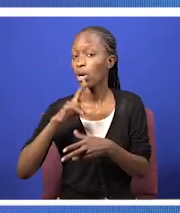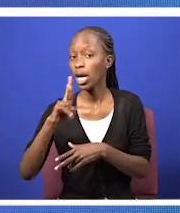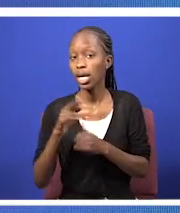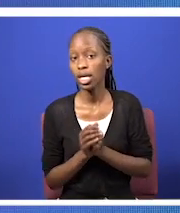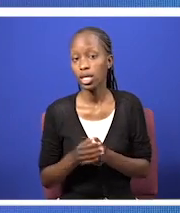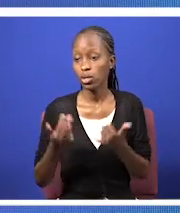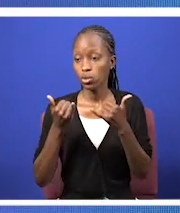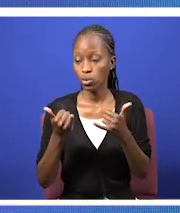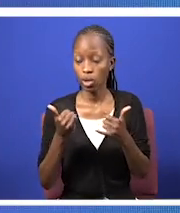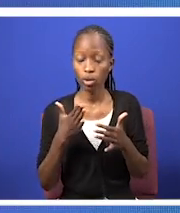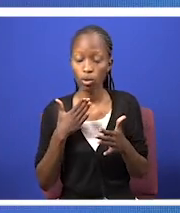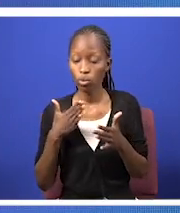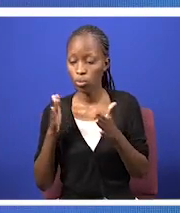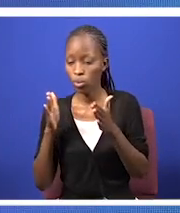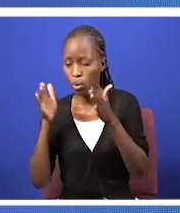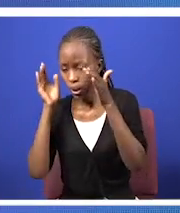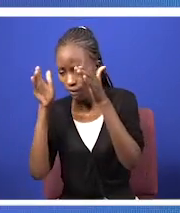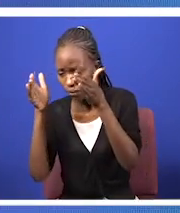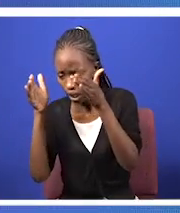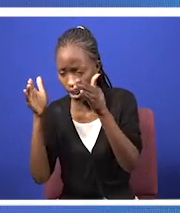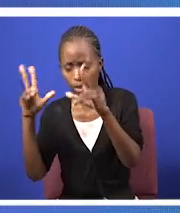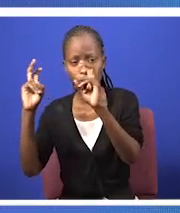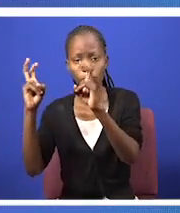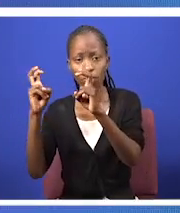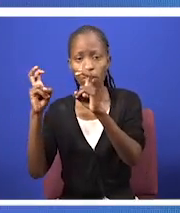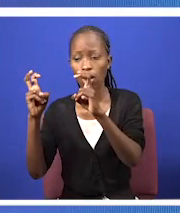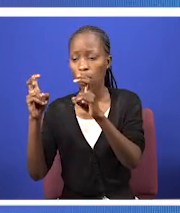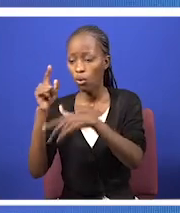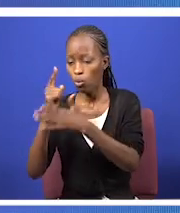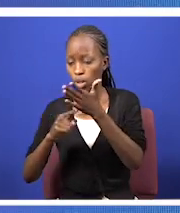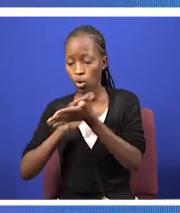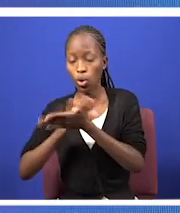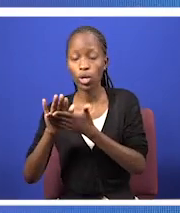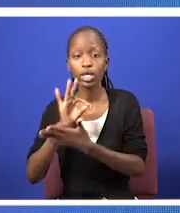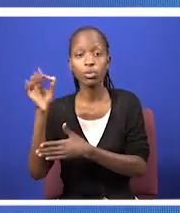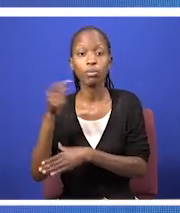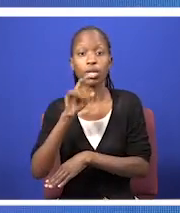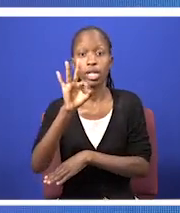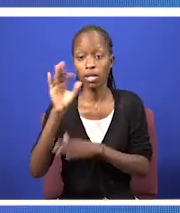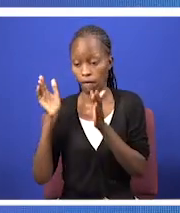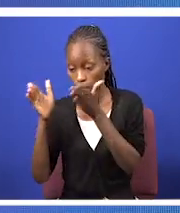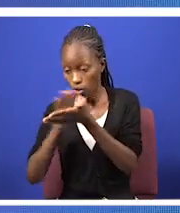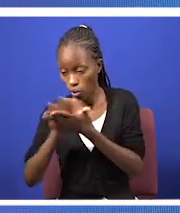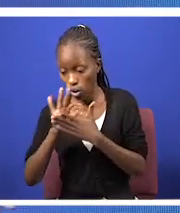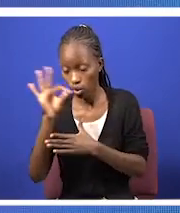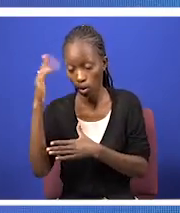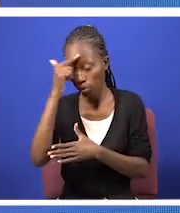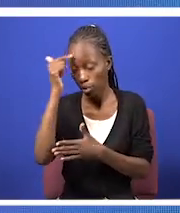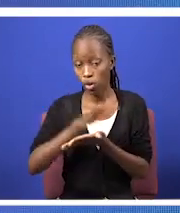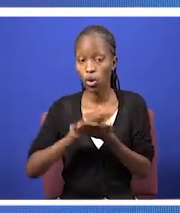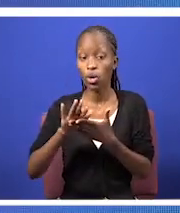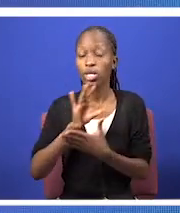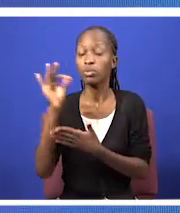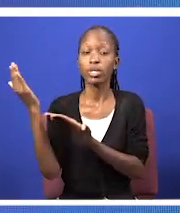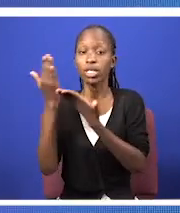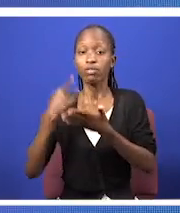be. We're going to be going through a short series in the month of March on the Holy Spirit. The Holy Spirit is our empowerment. He's the